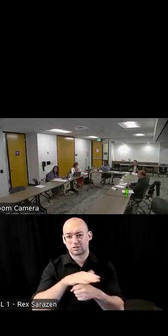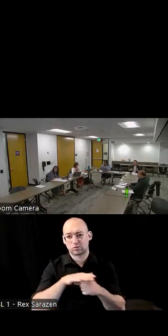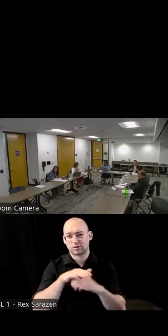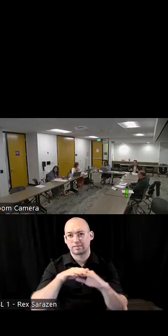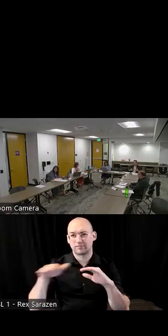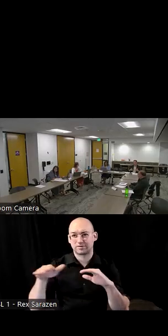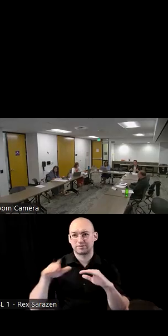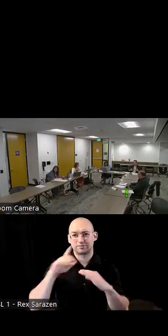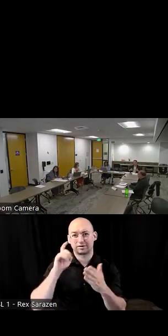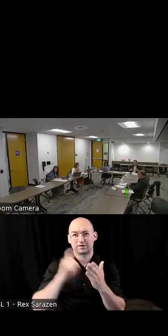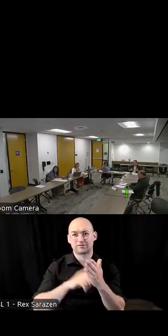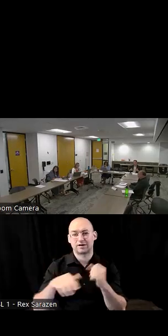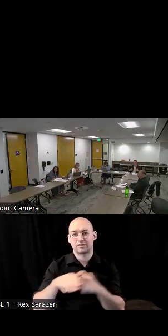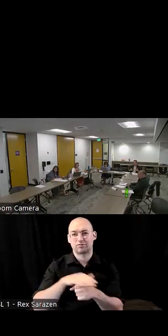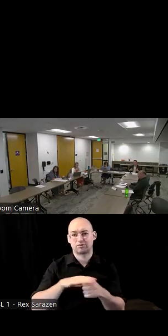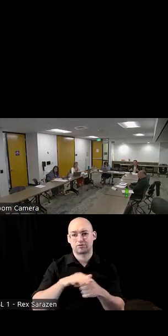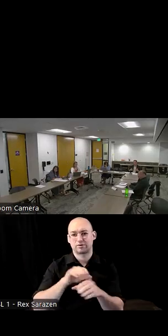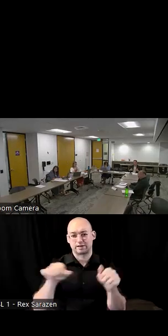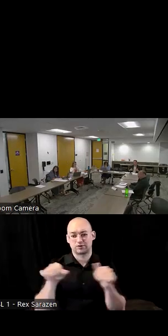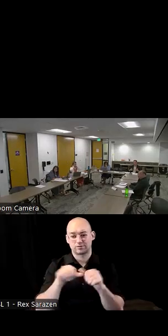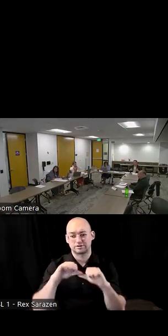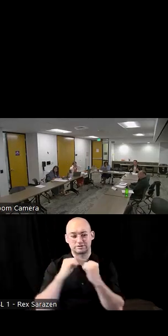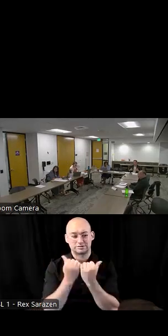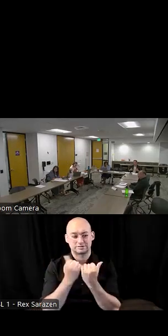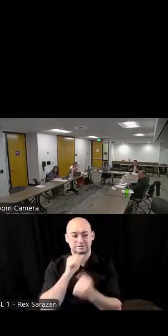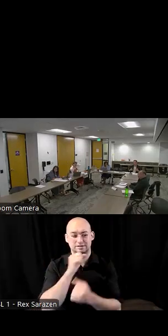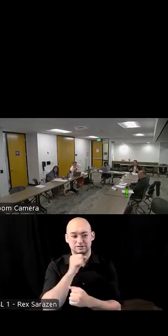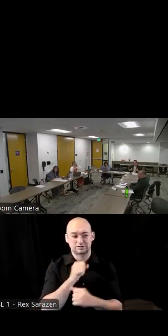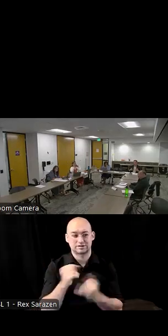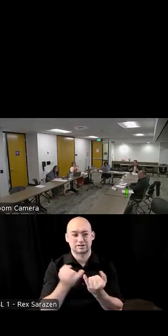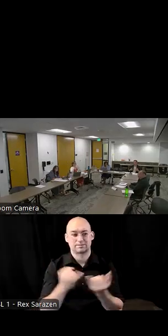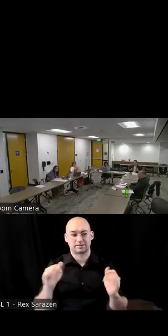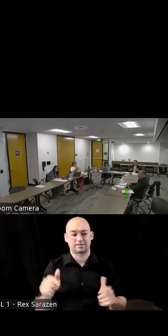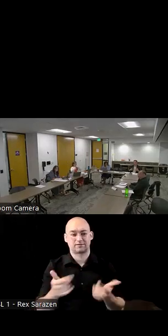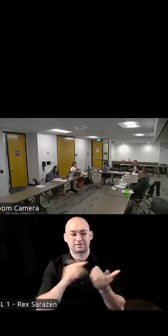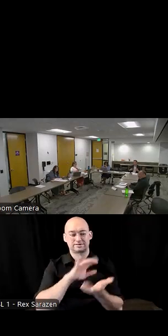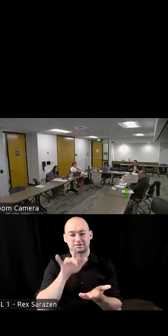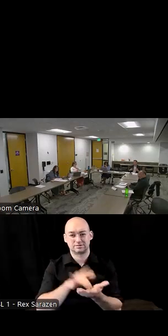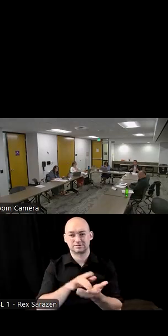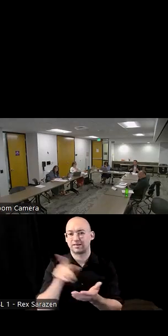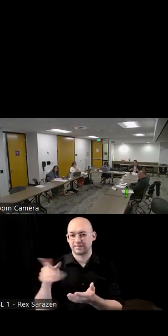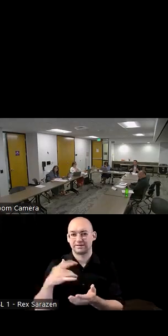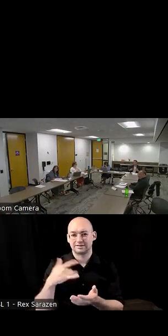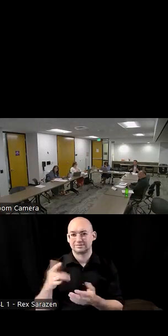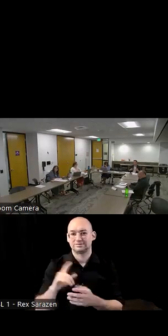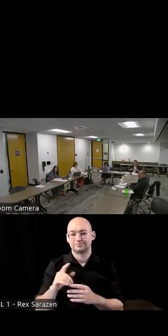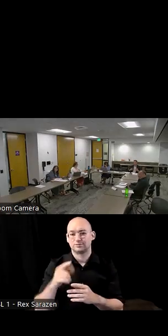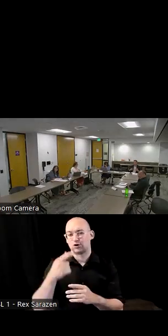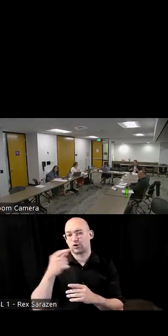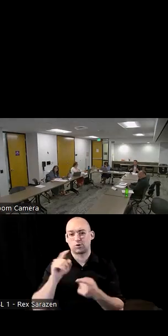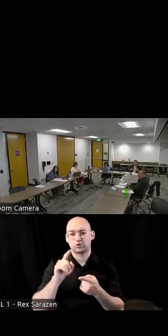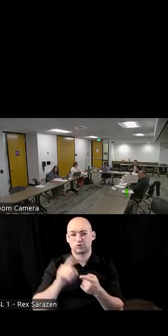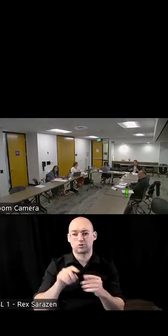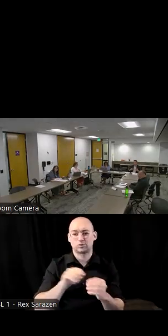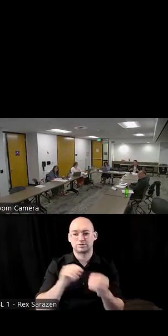our local area agencies on aging and independent living centers. They tend to be the go-to organizations to